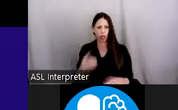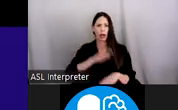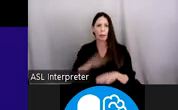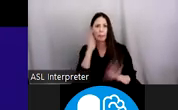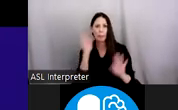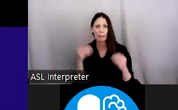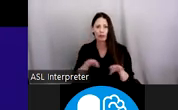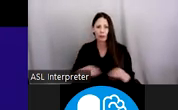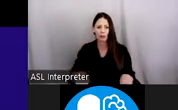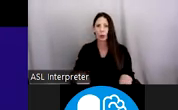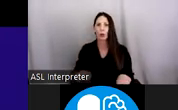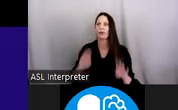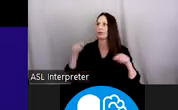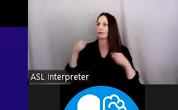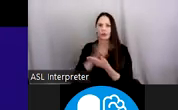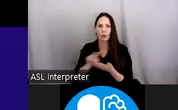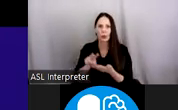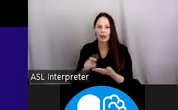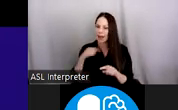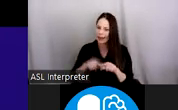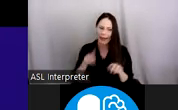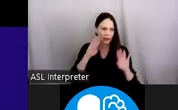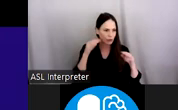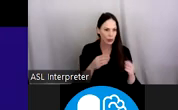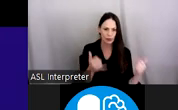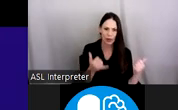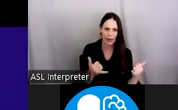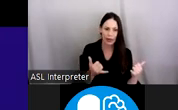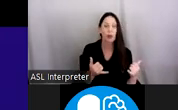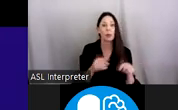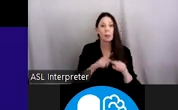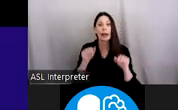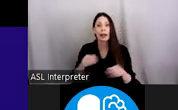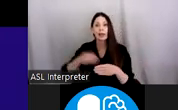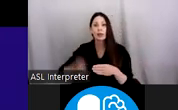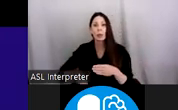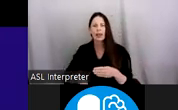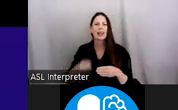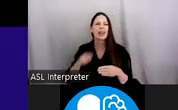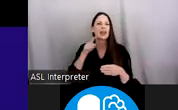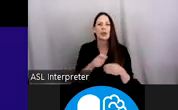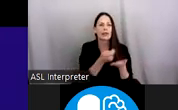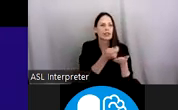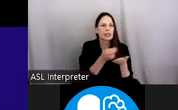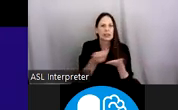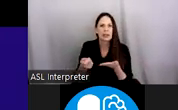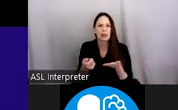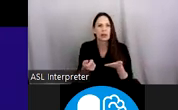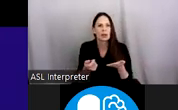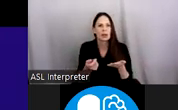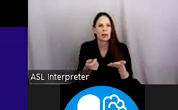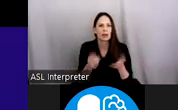this weekend. You have to phase what's most important in the moment. And right now, two of the things that are super important to